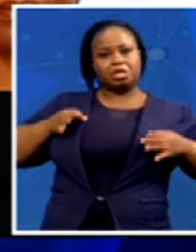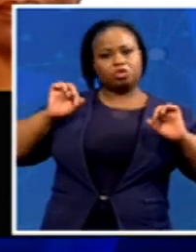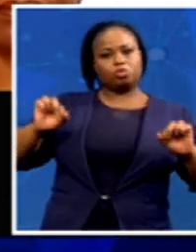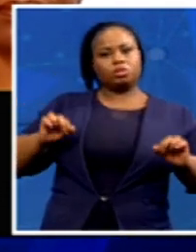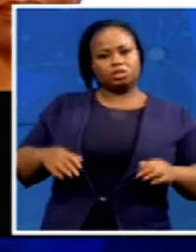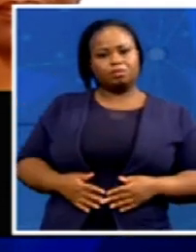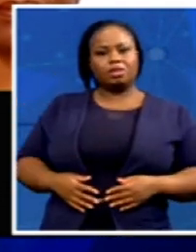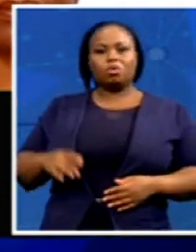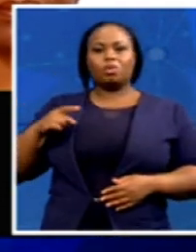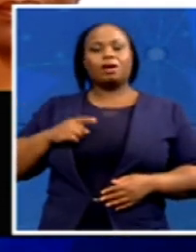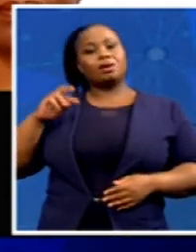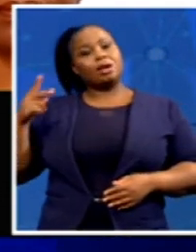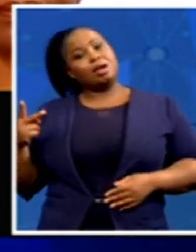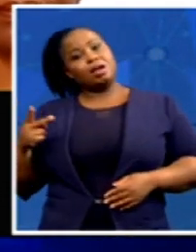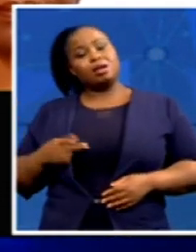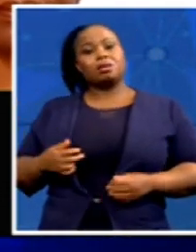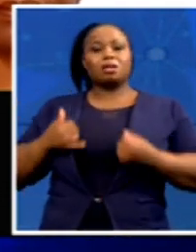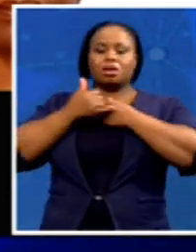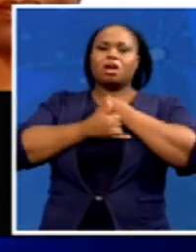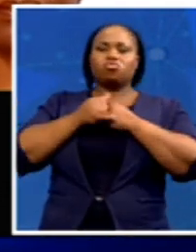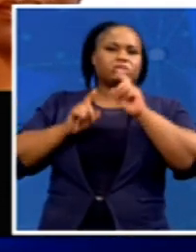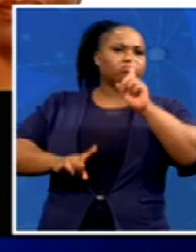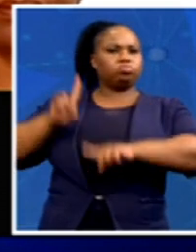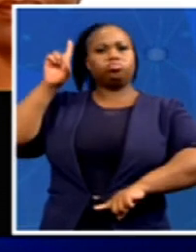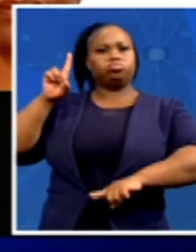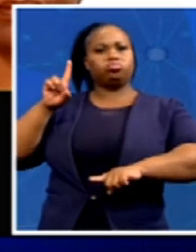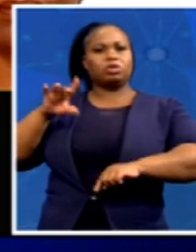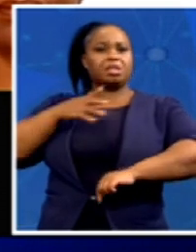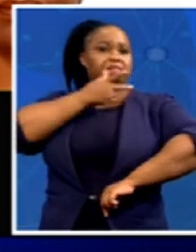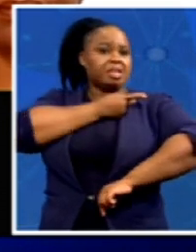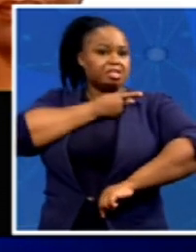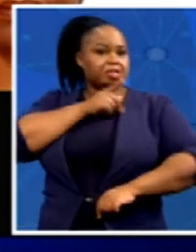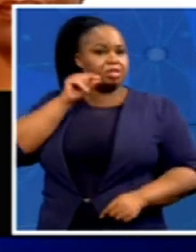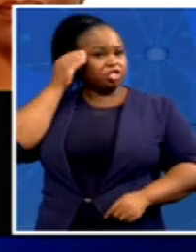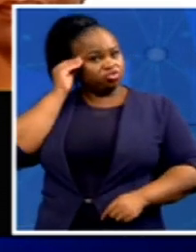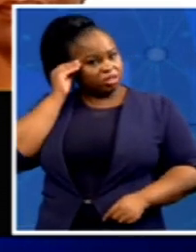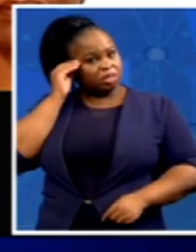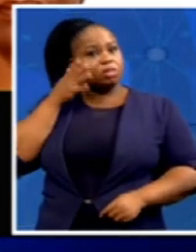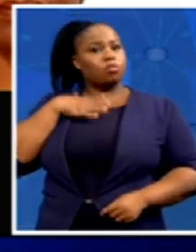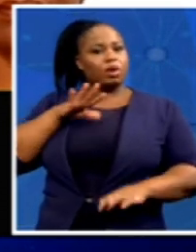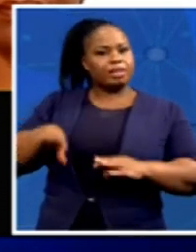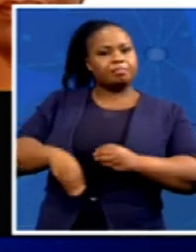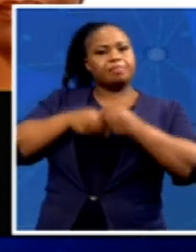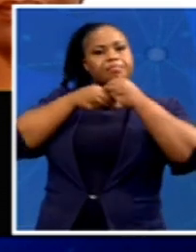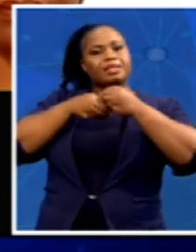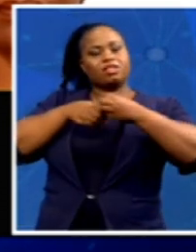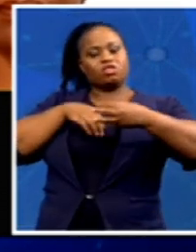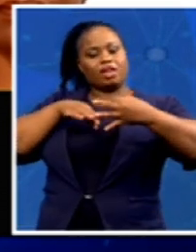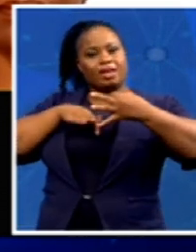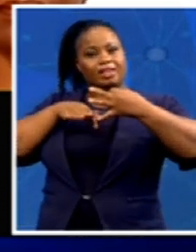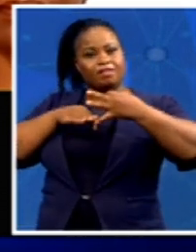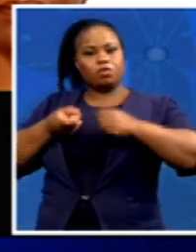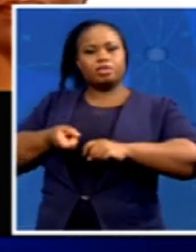vaccines and then interested in doing the boosters is that you target those who have